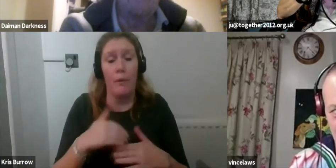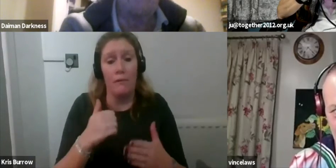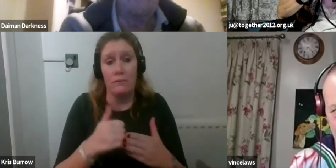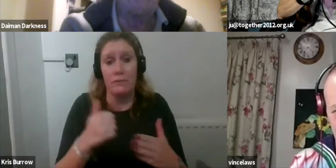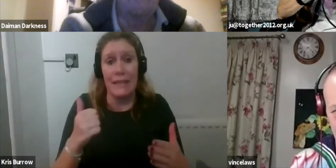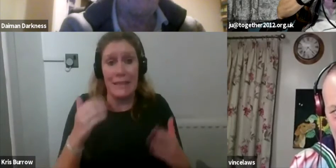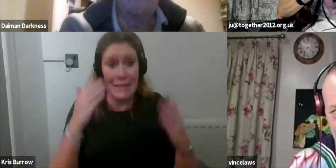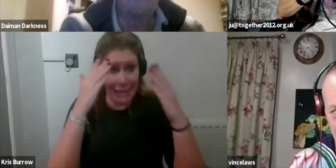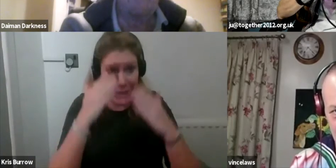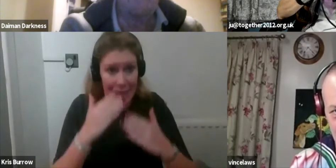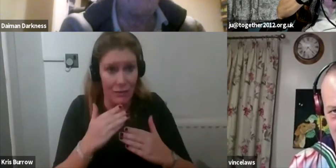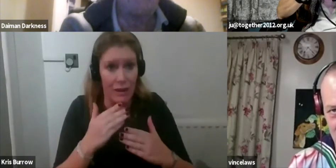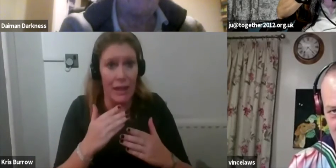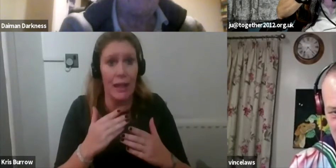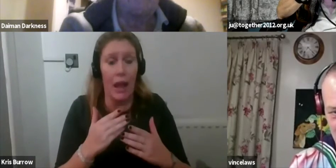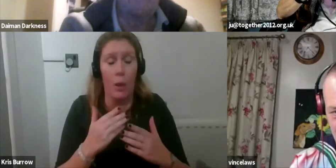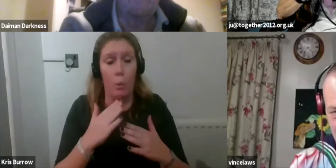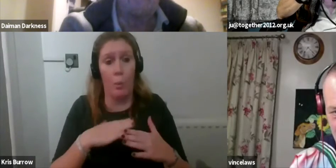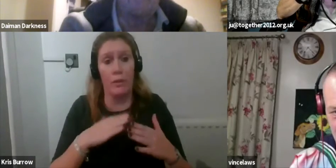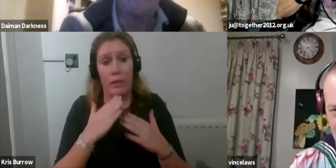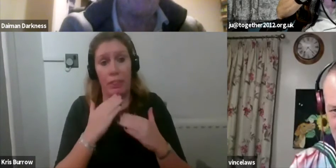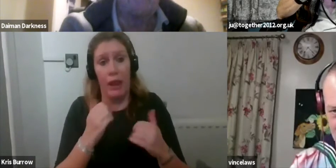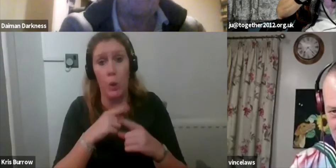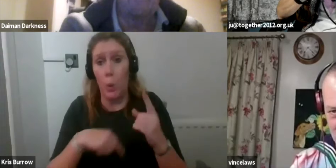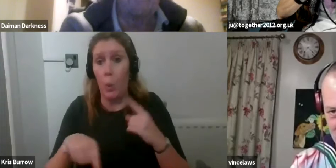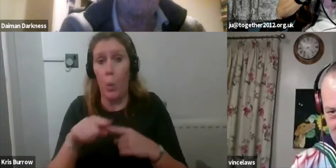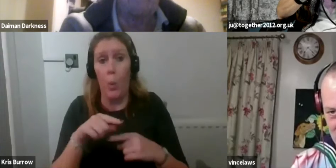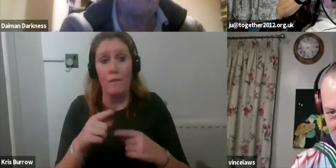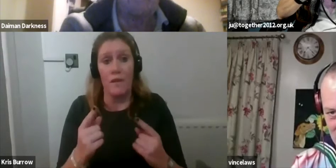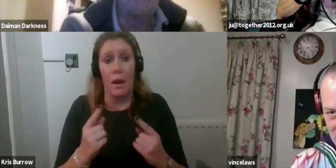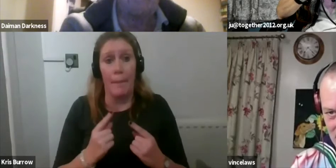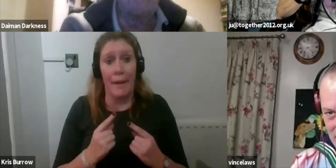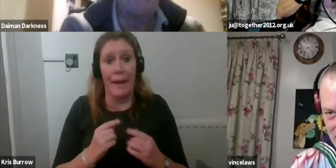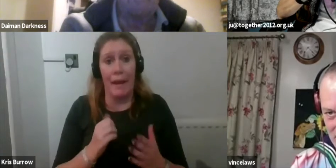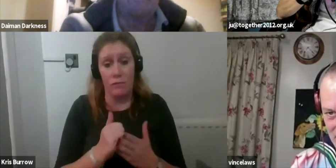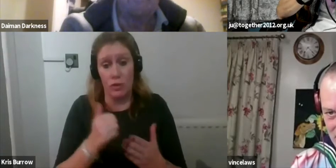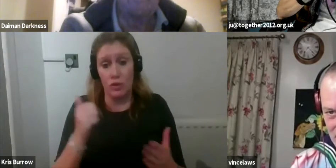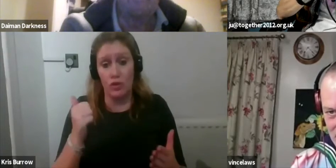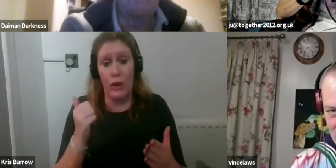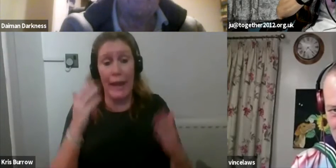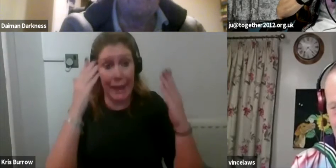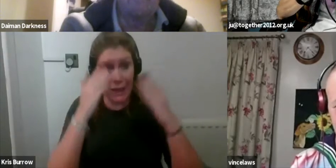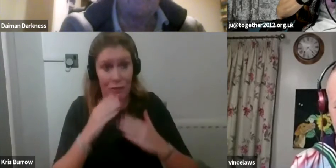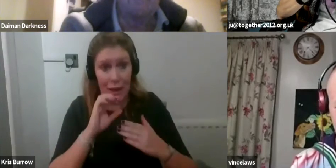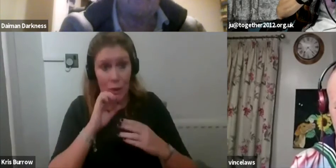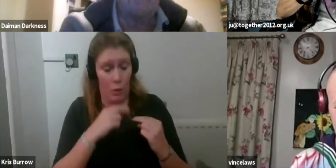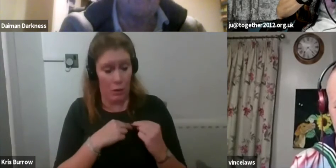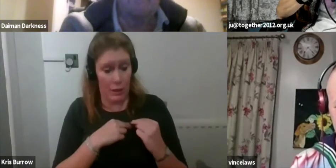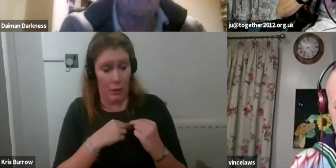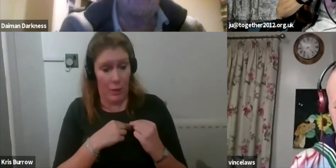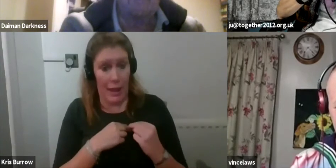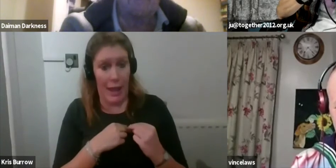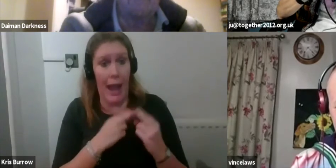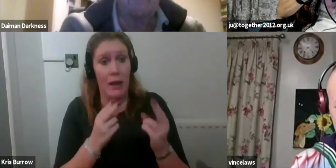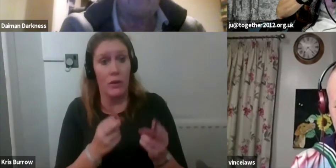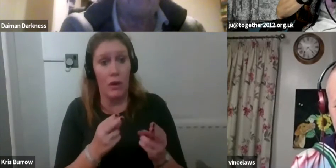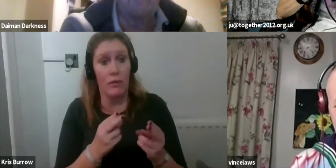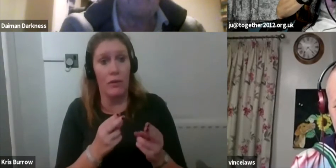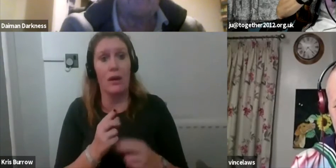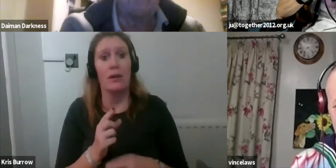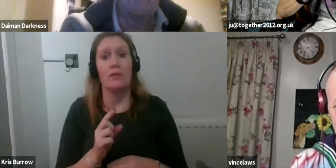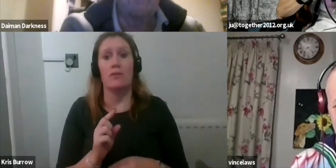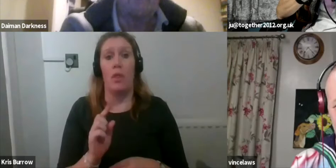you all for coming. Have a great evening, and we will now hand over to the first set